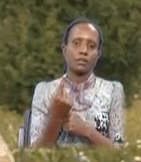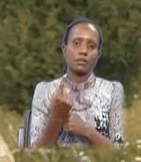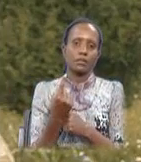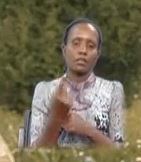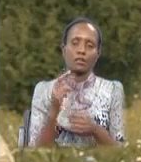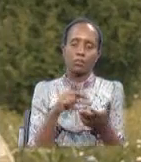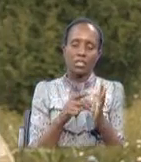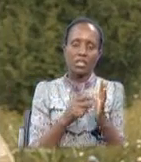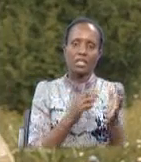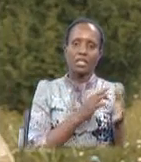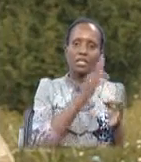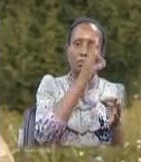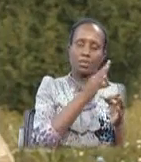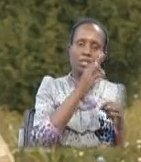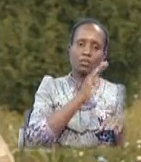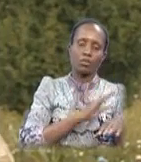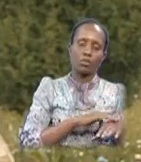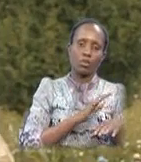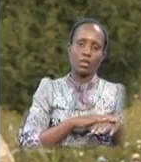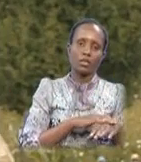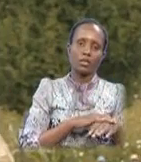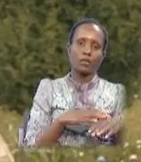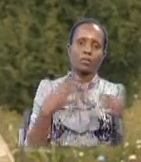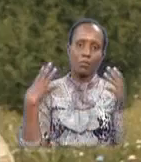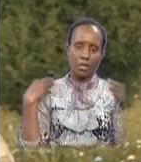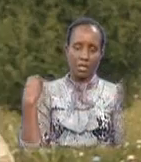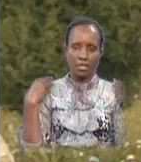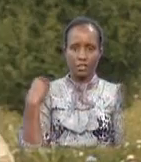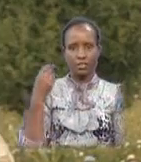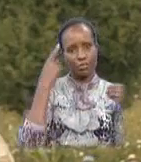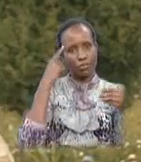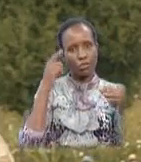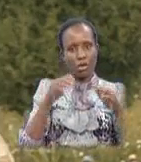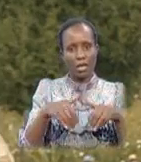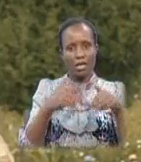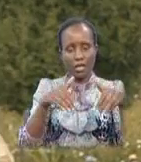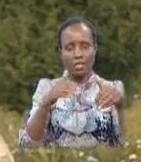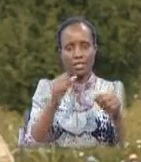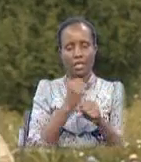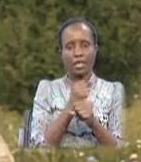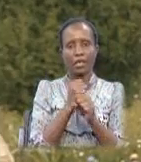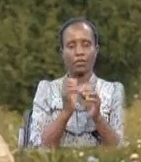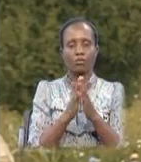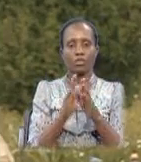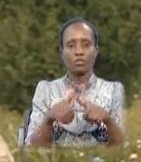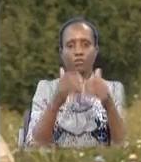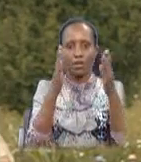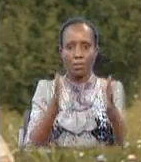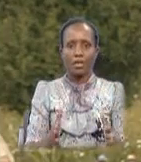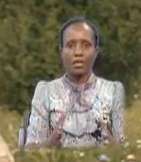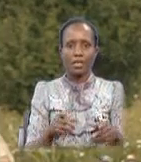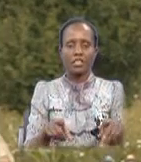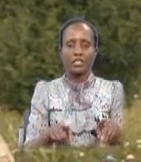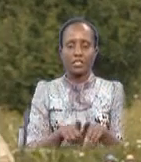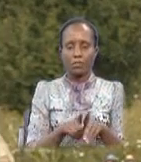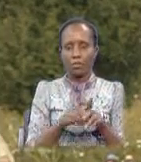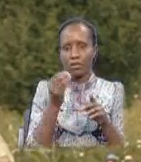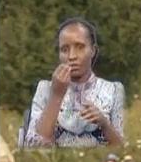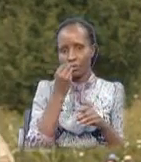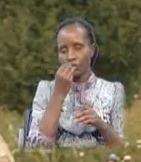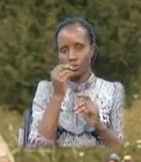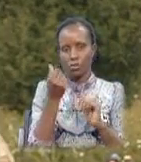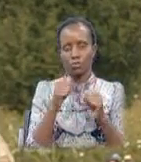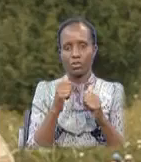So it will depend on the agronomic practice which is being done by the farmer and also the nutrition the crop is having